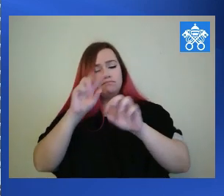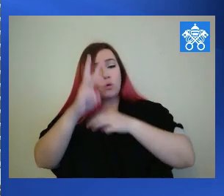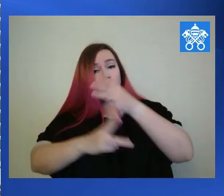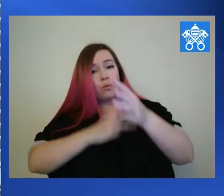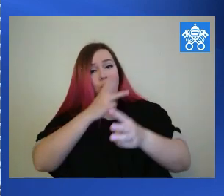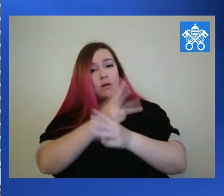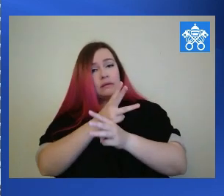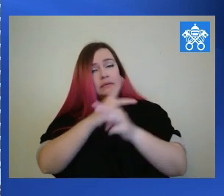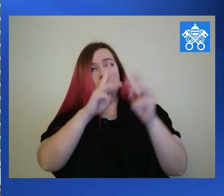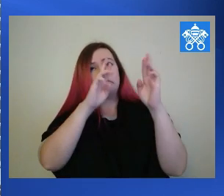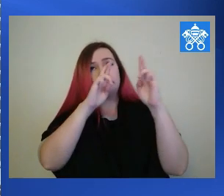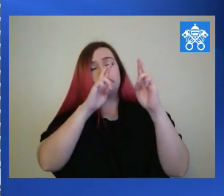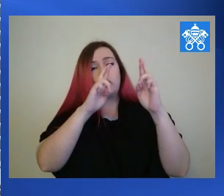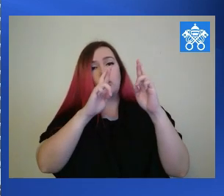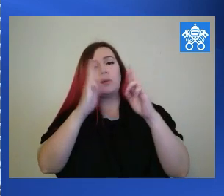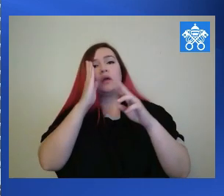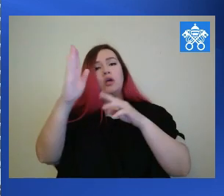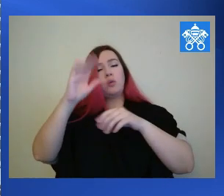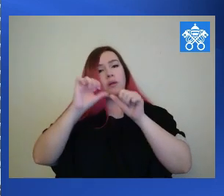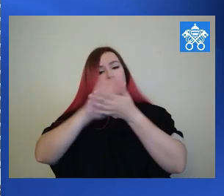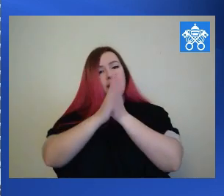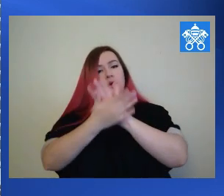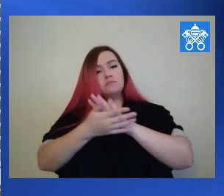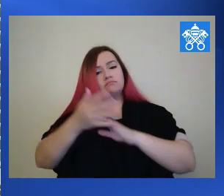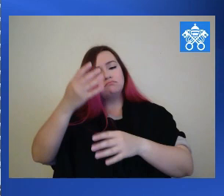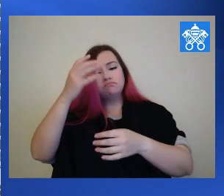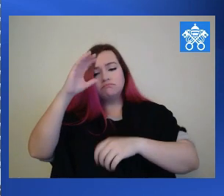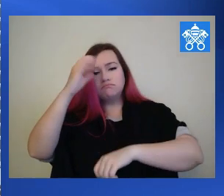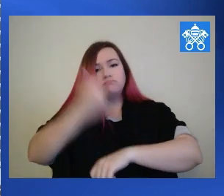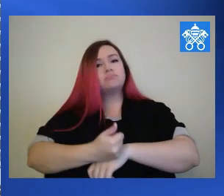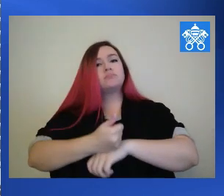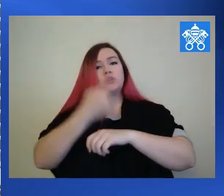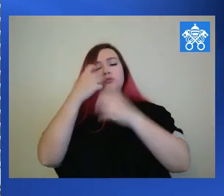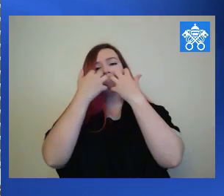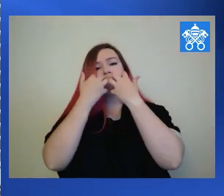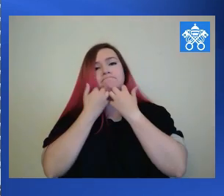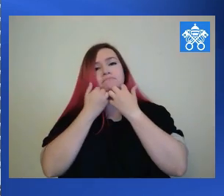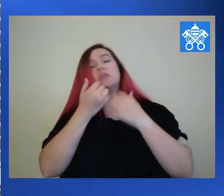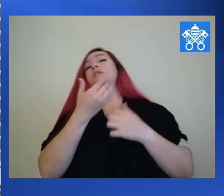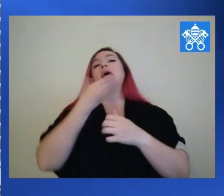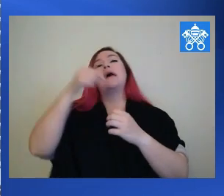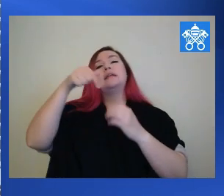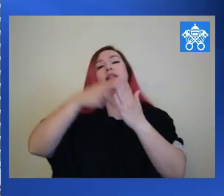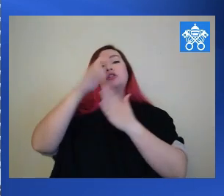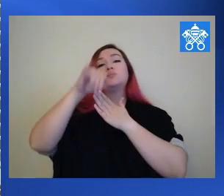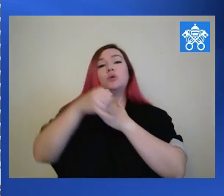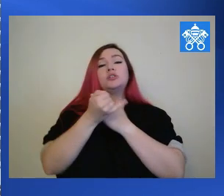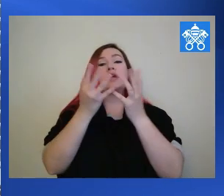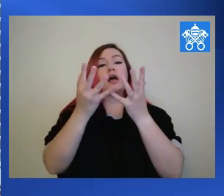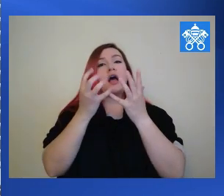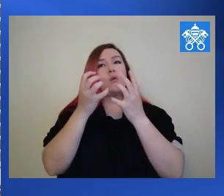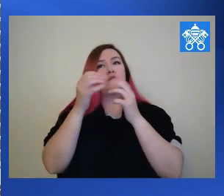will become concrete dedication for everyone for the care of creation. And in this prospect, I want to remember